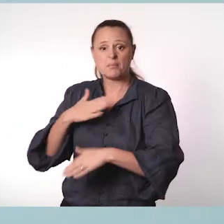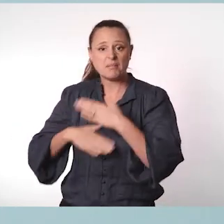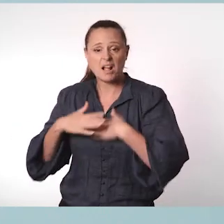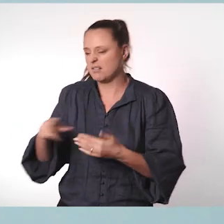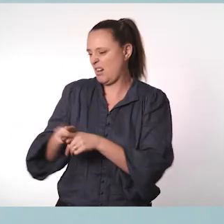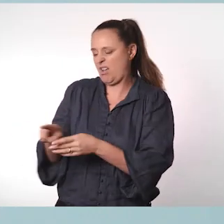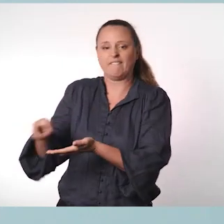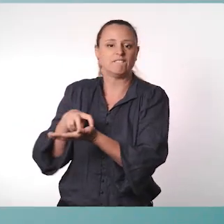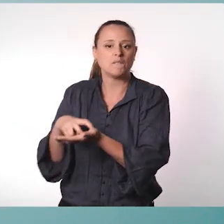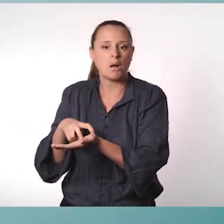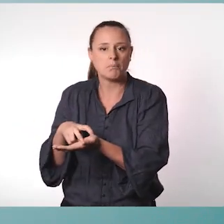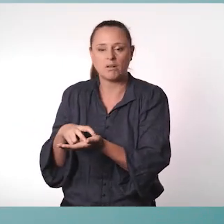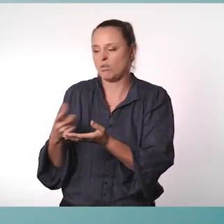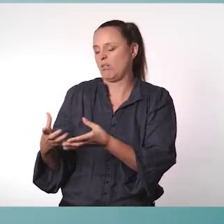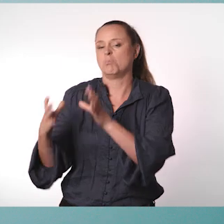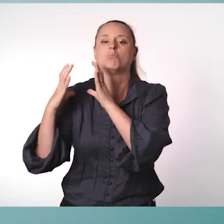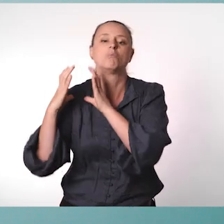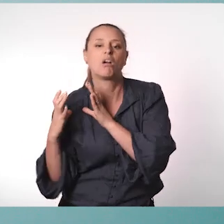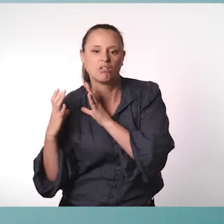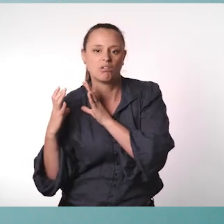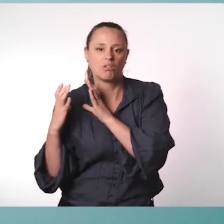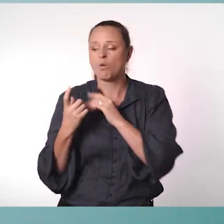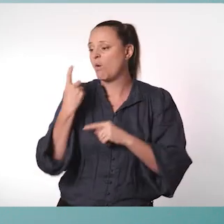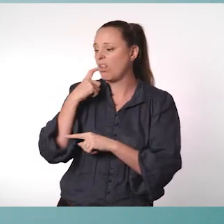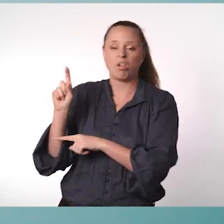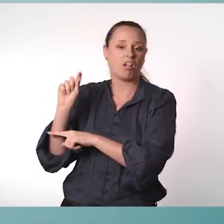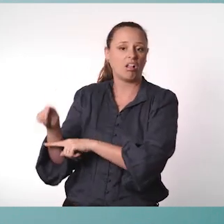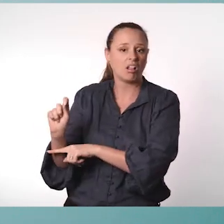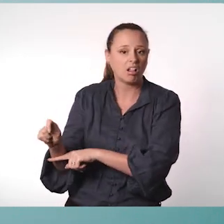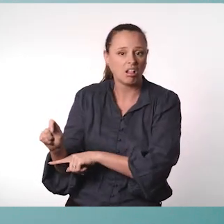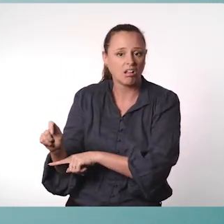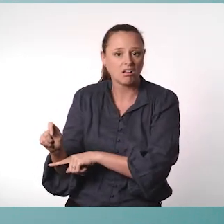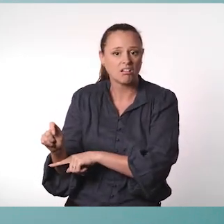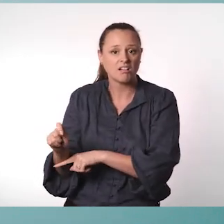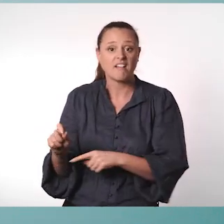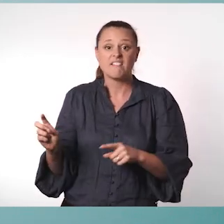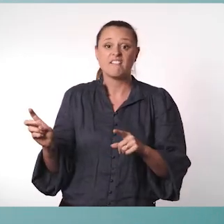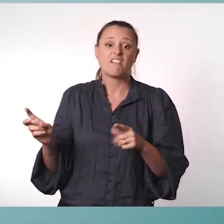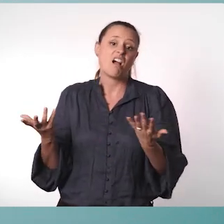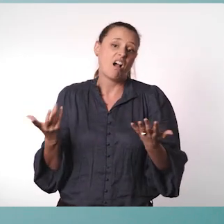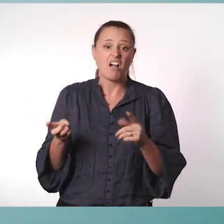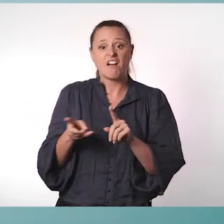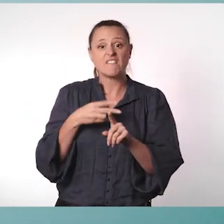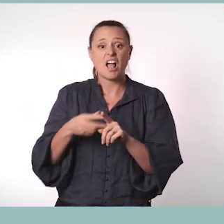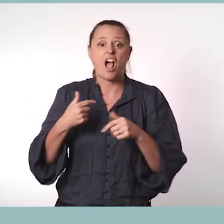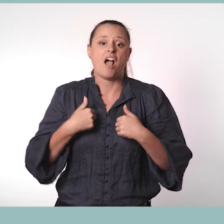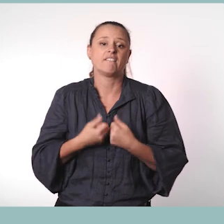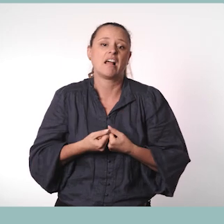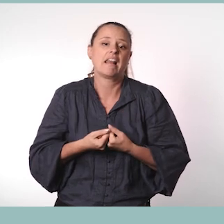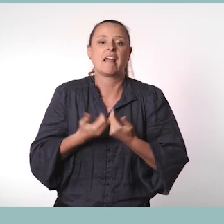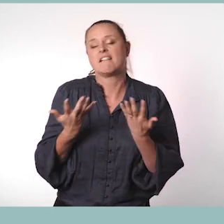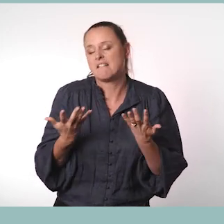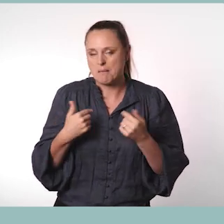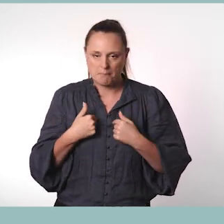vulnerable or a burden, or they might ignore their experiences altogether and rename violence as carer burnout or just a joke.